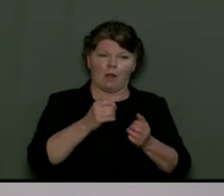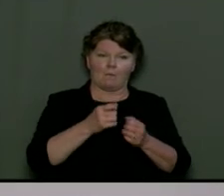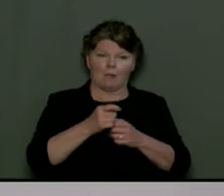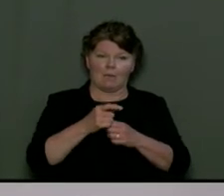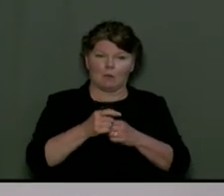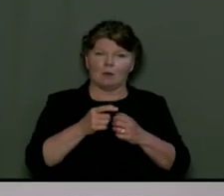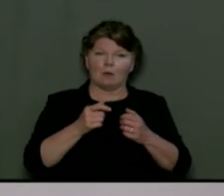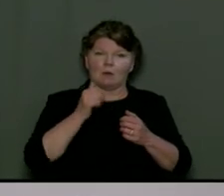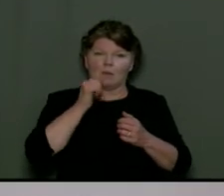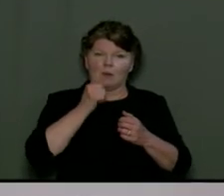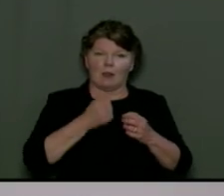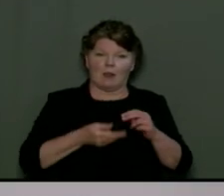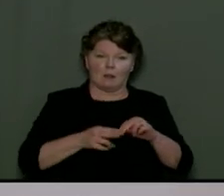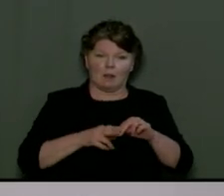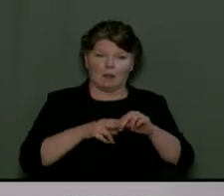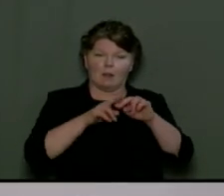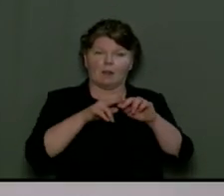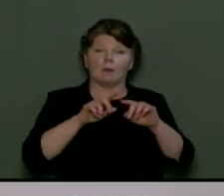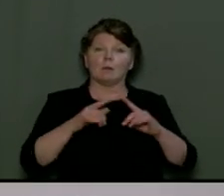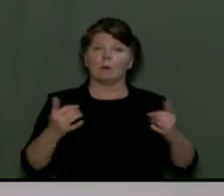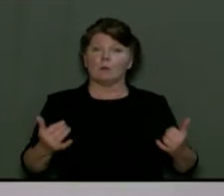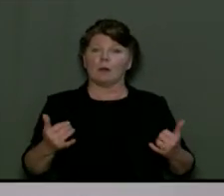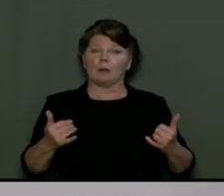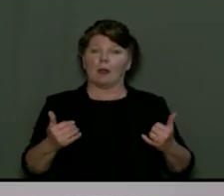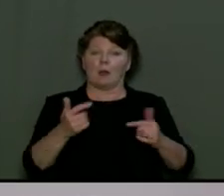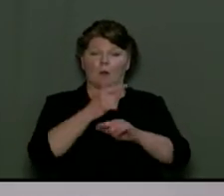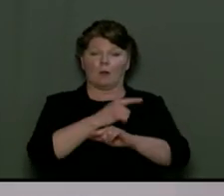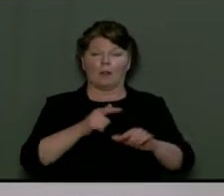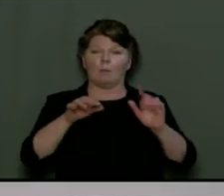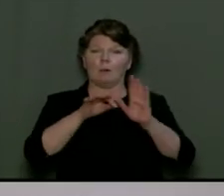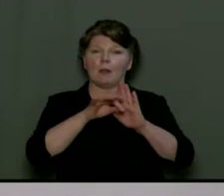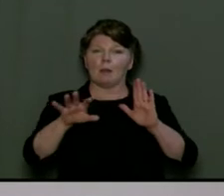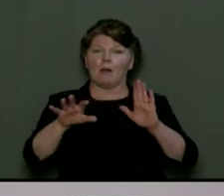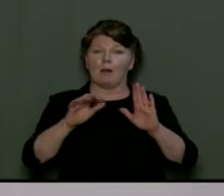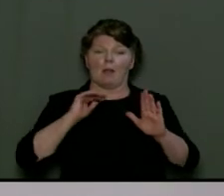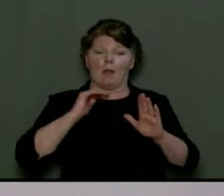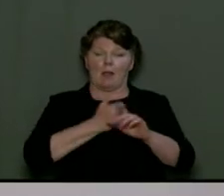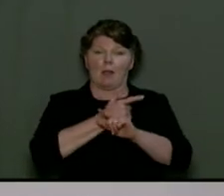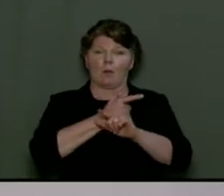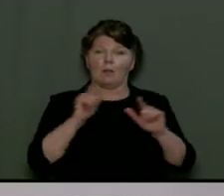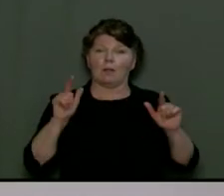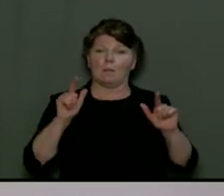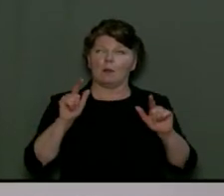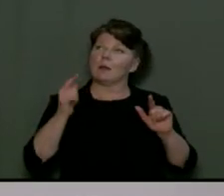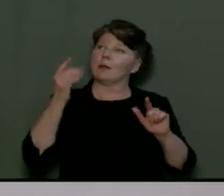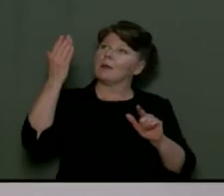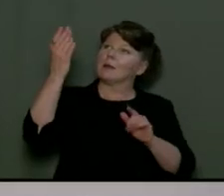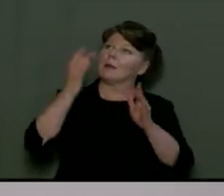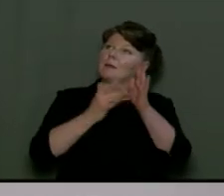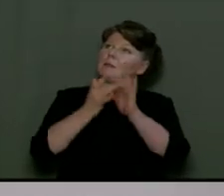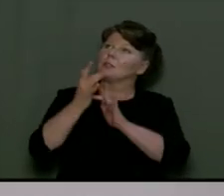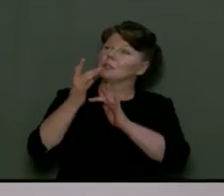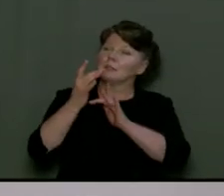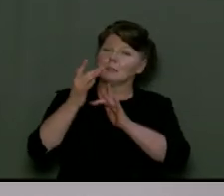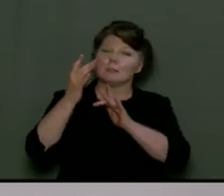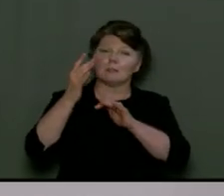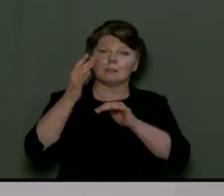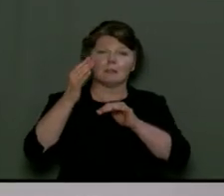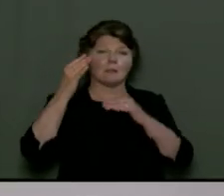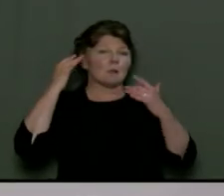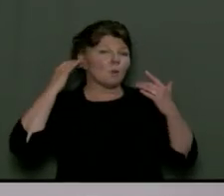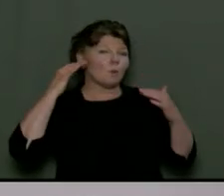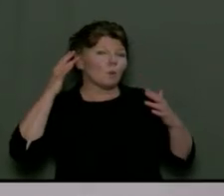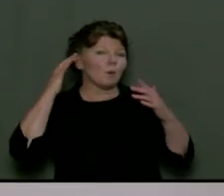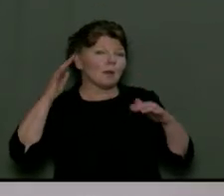down. But today, the Liberty Bell, our Liberty Bell, Jesus, is ringing, and it is